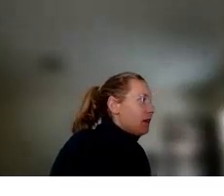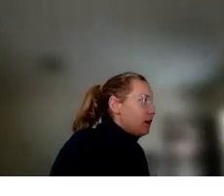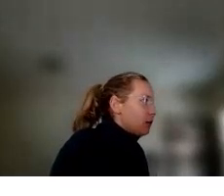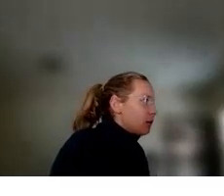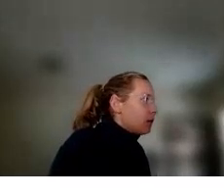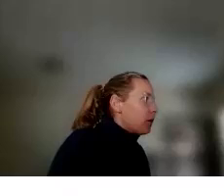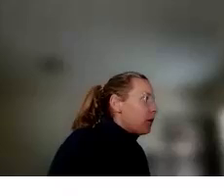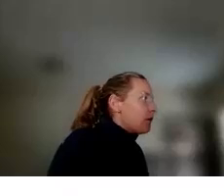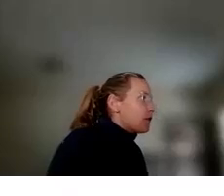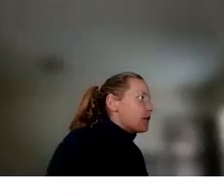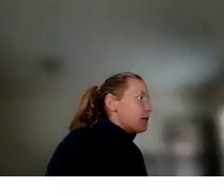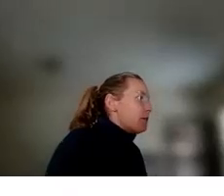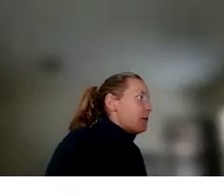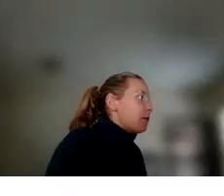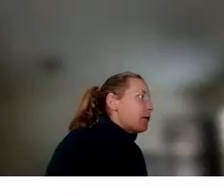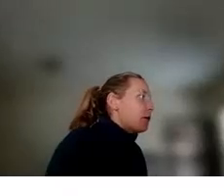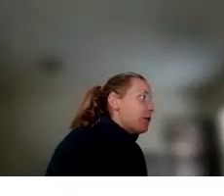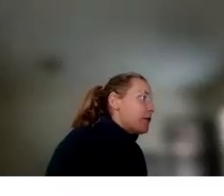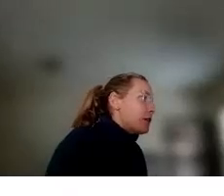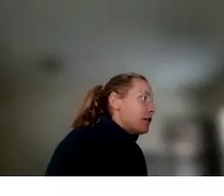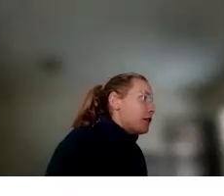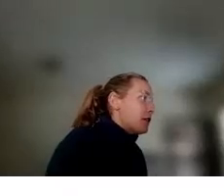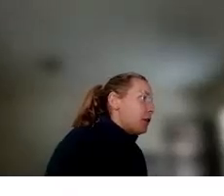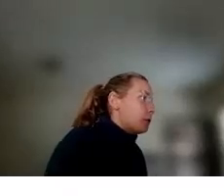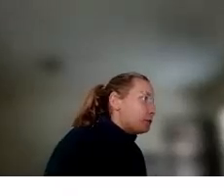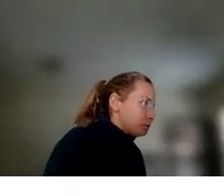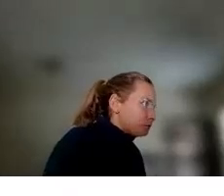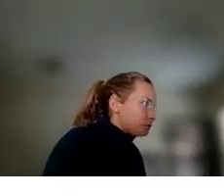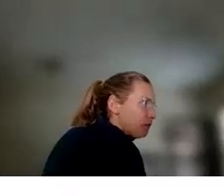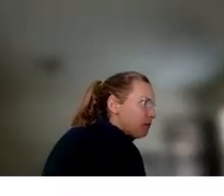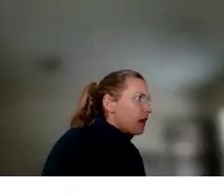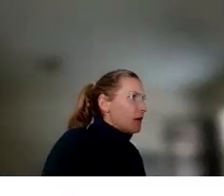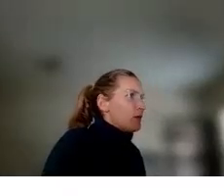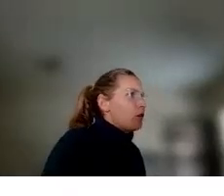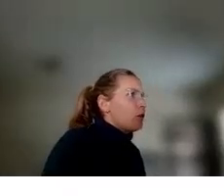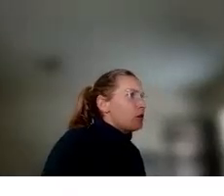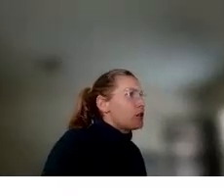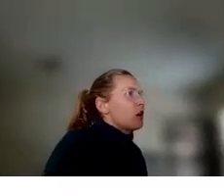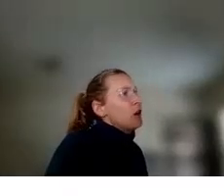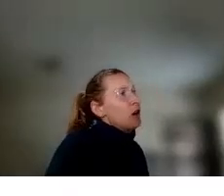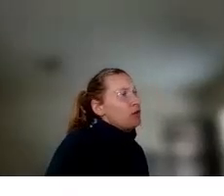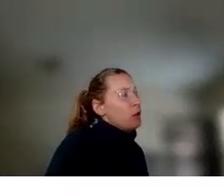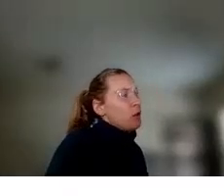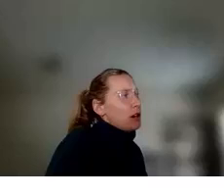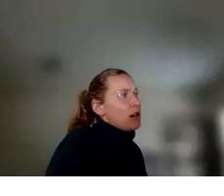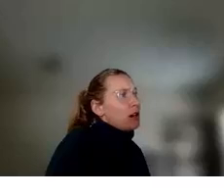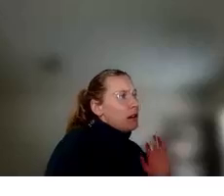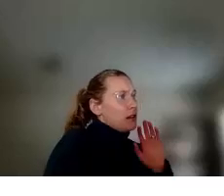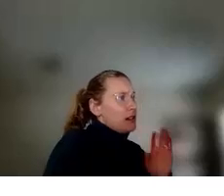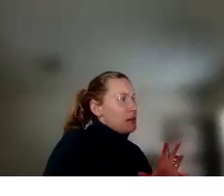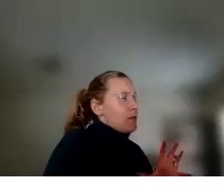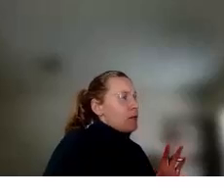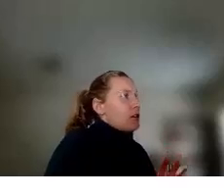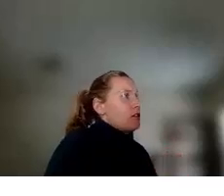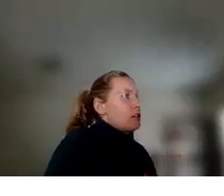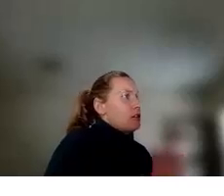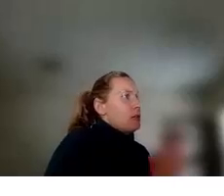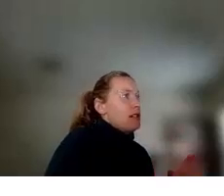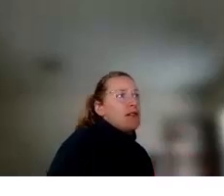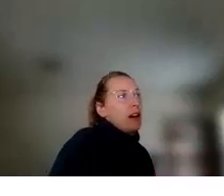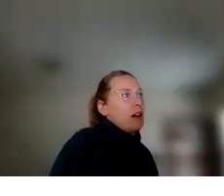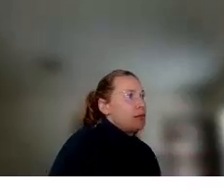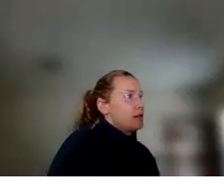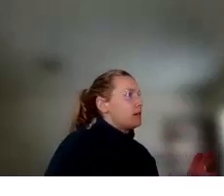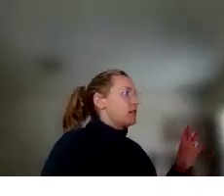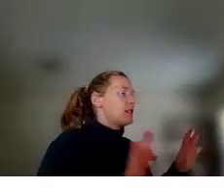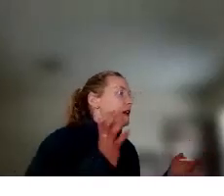Okay, and then we'll go over some member goals. So the goals for these members